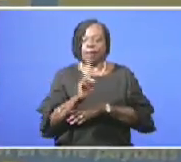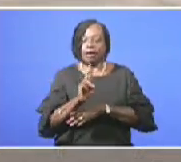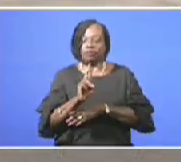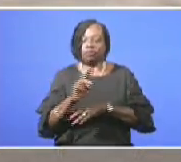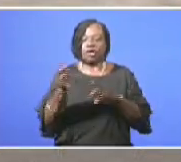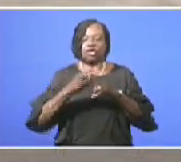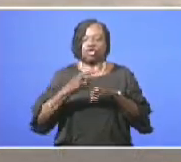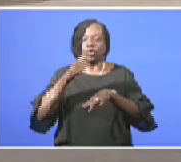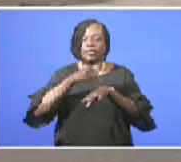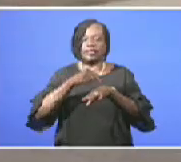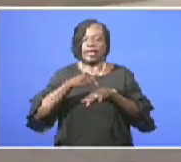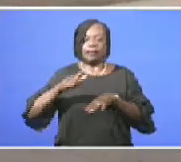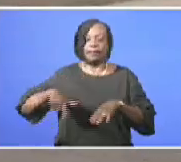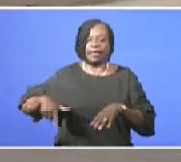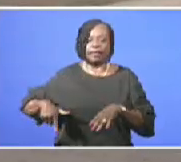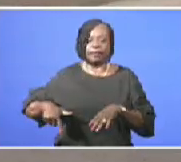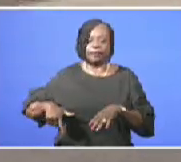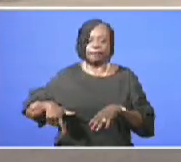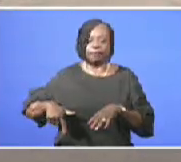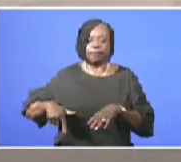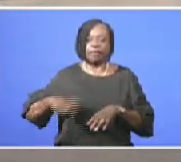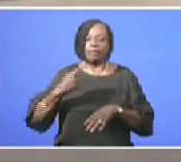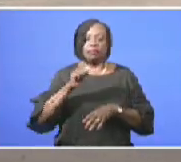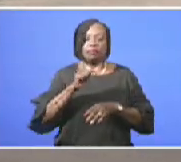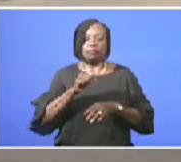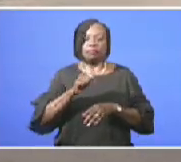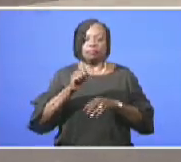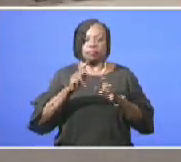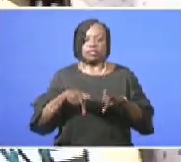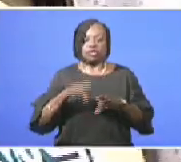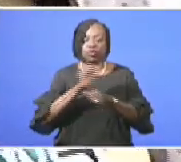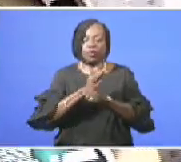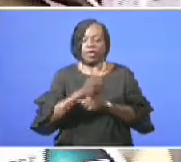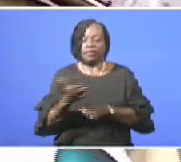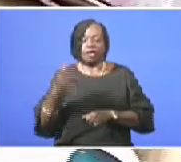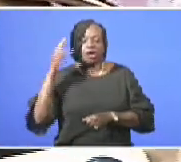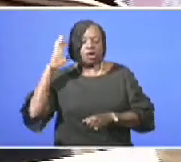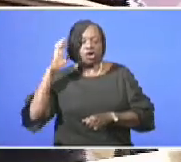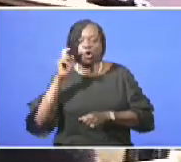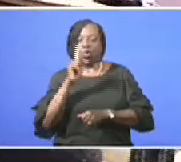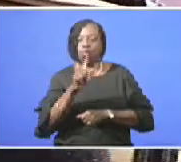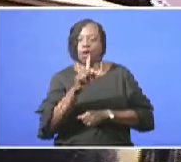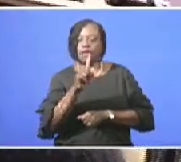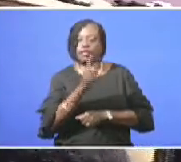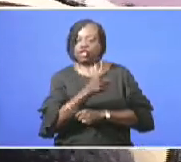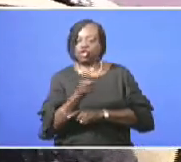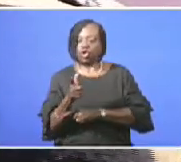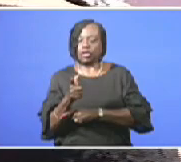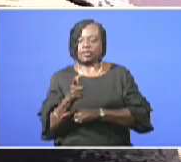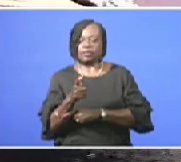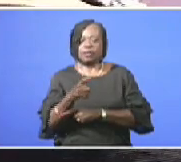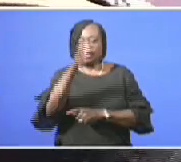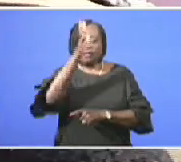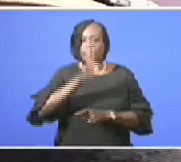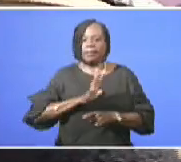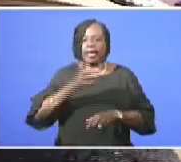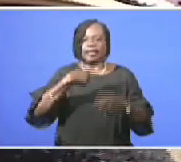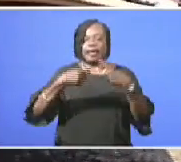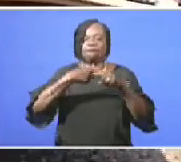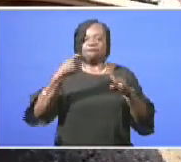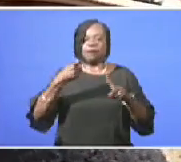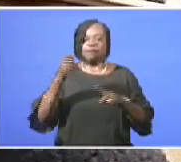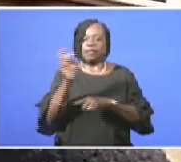later, patrons of the establishment heard one shot go off. The man emerged from the